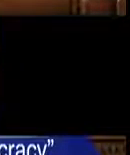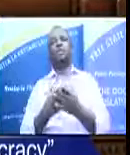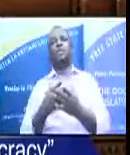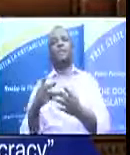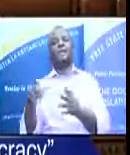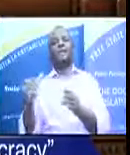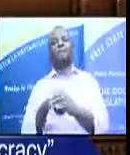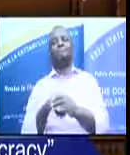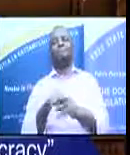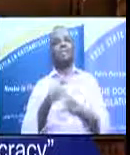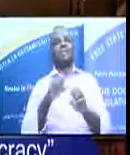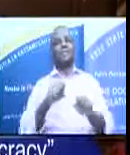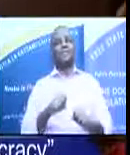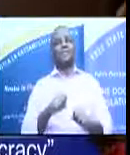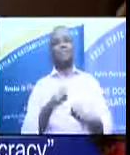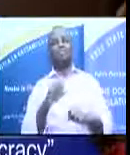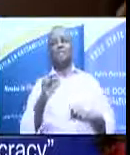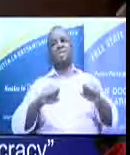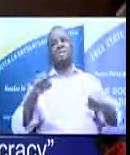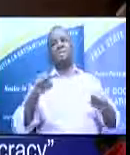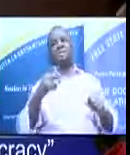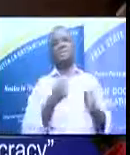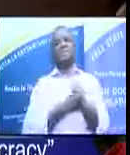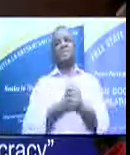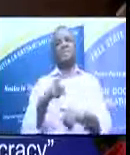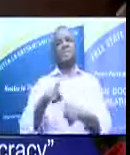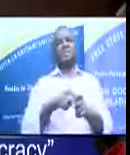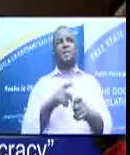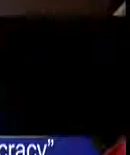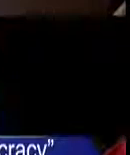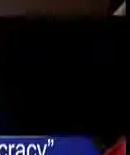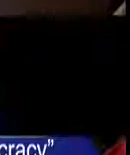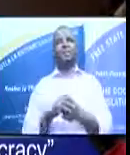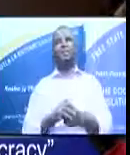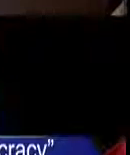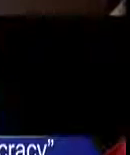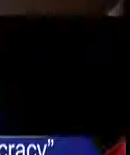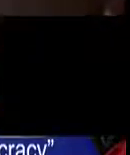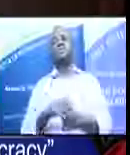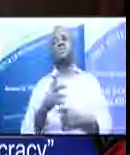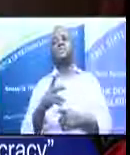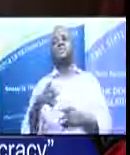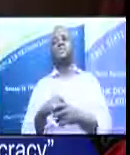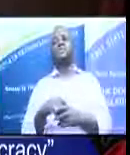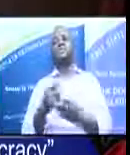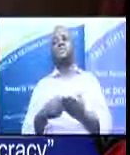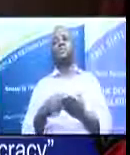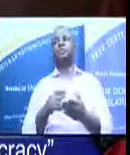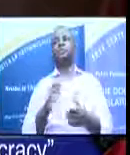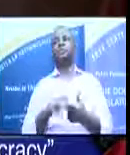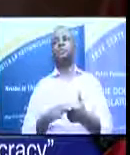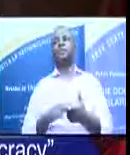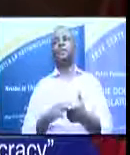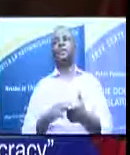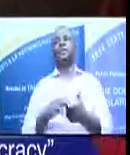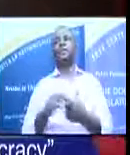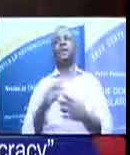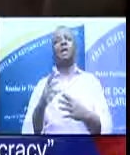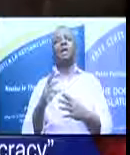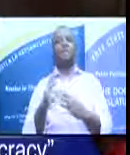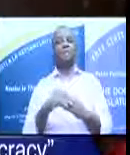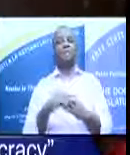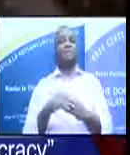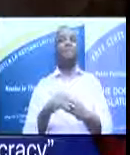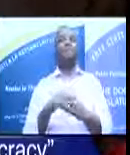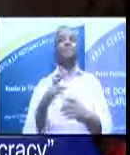in statistics that his office has not tested. That's number one. I never said that. Number two, what Honourable Meku